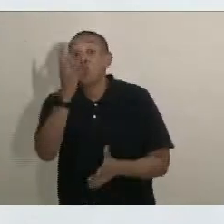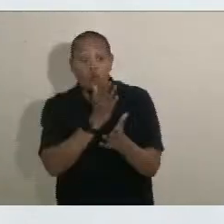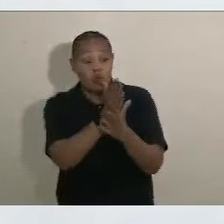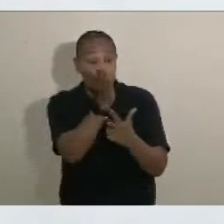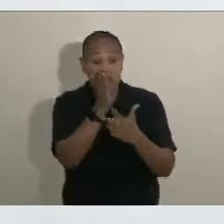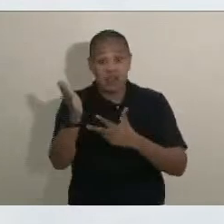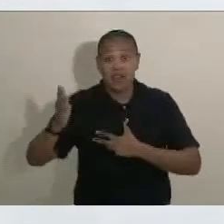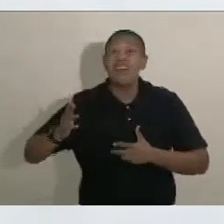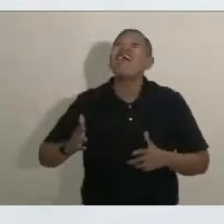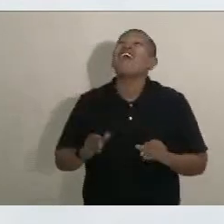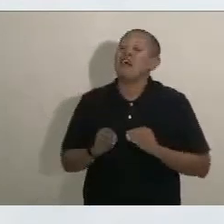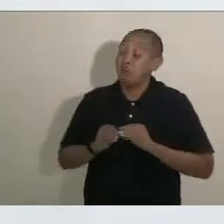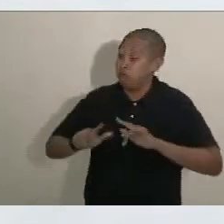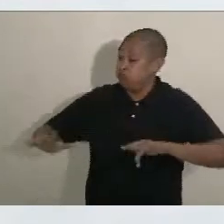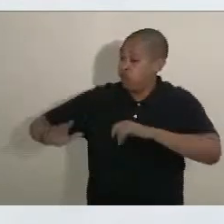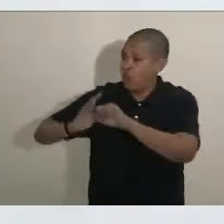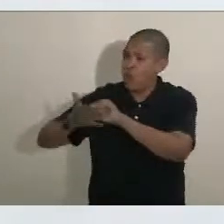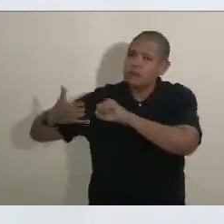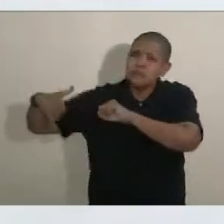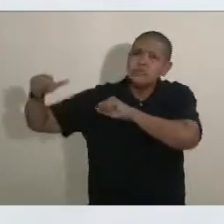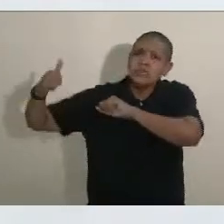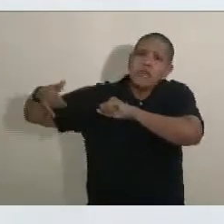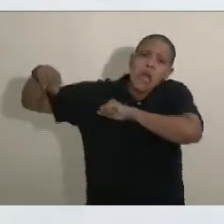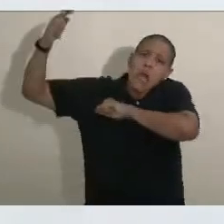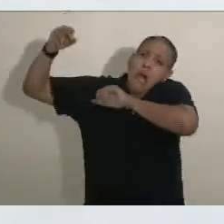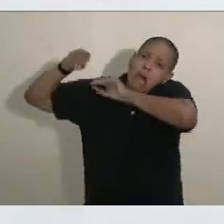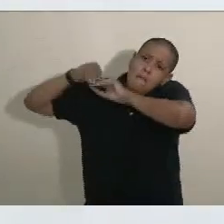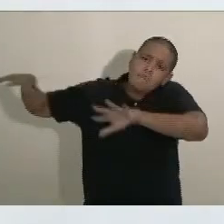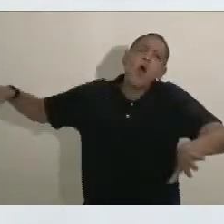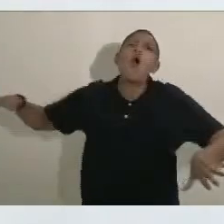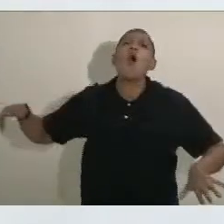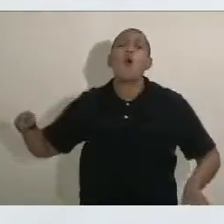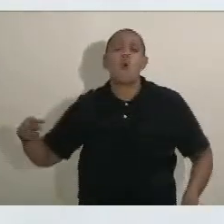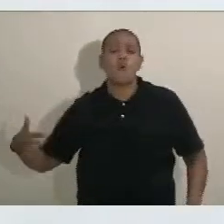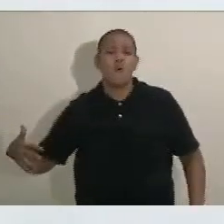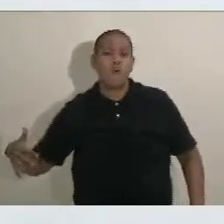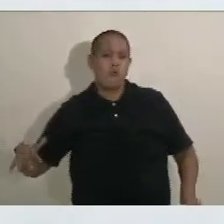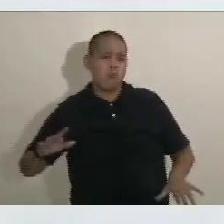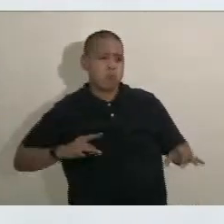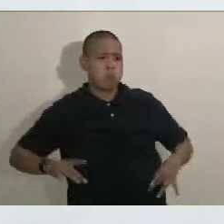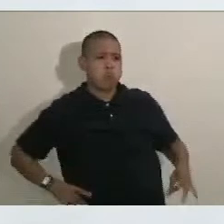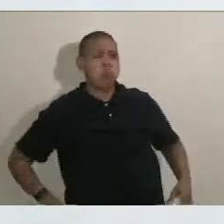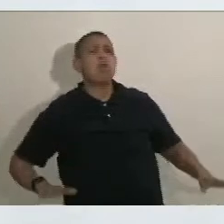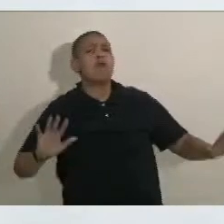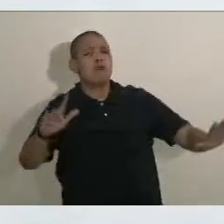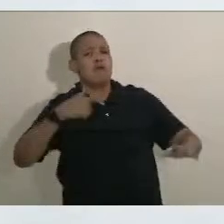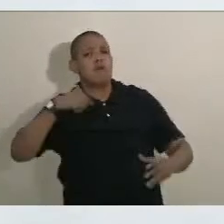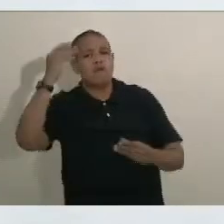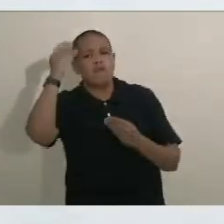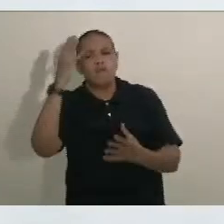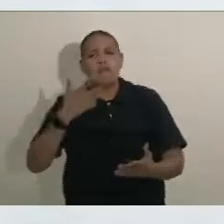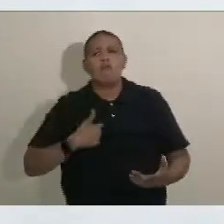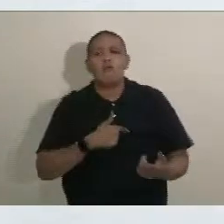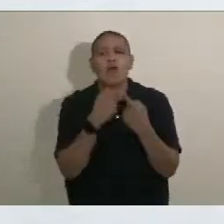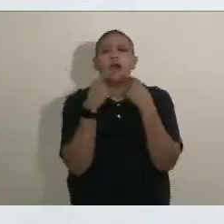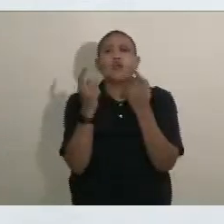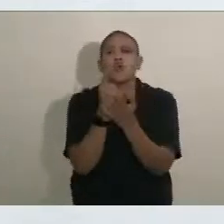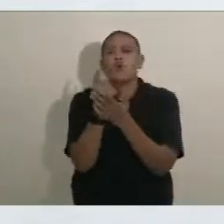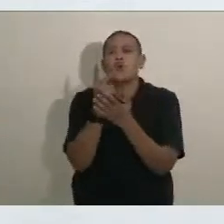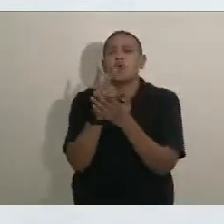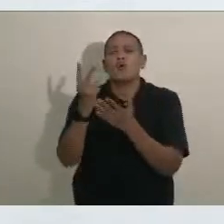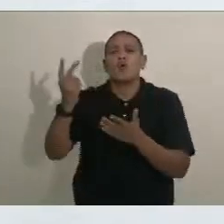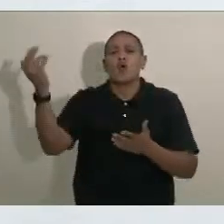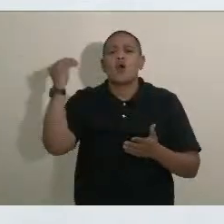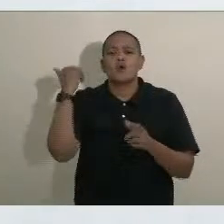globally, is highly transmissible. And as we had announced a week or two ago,